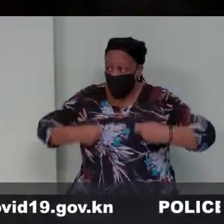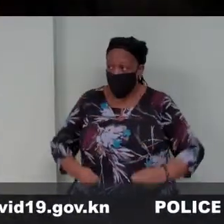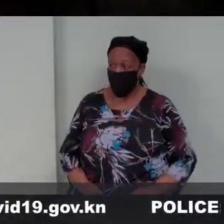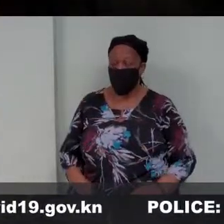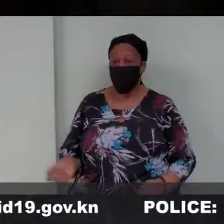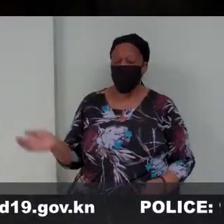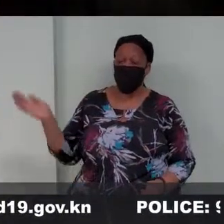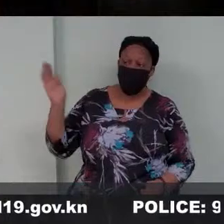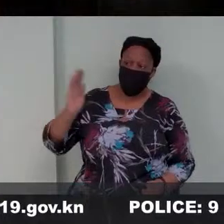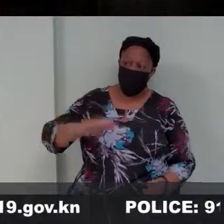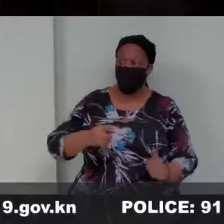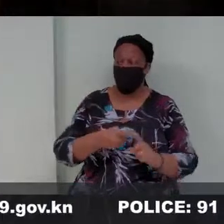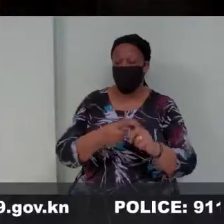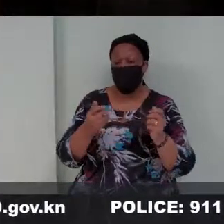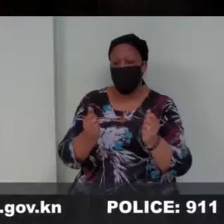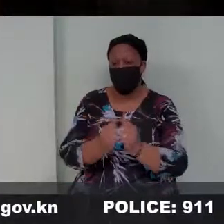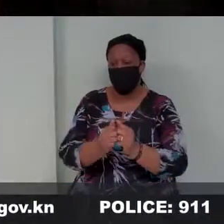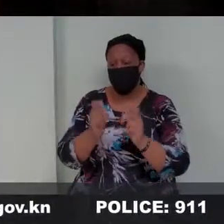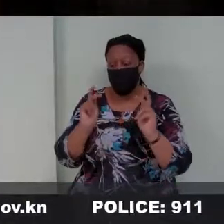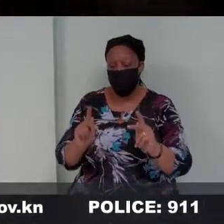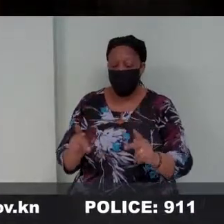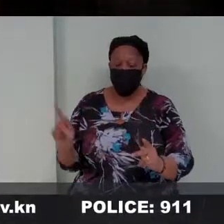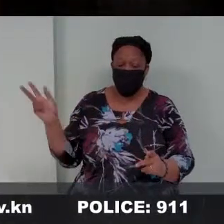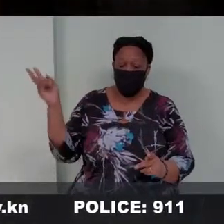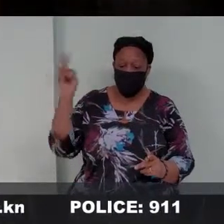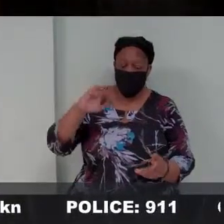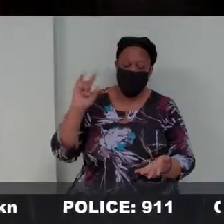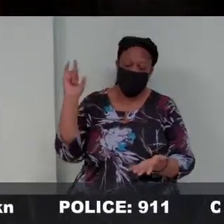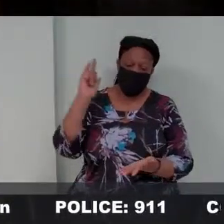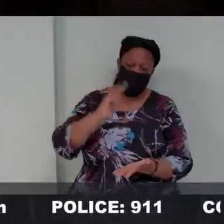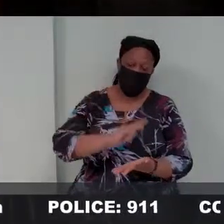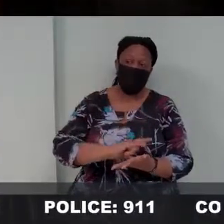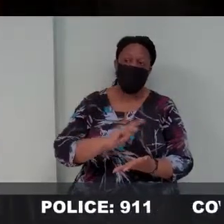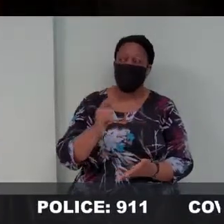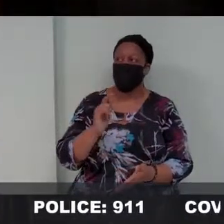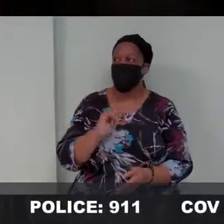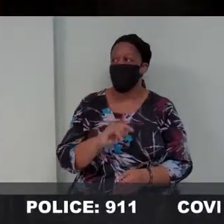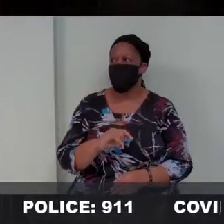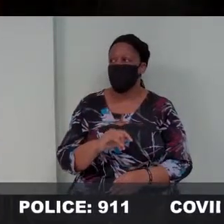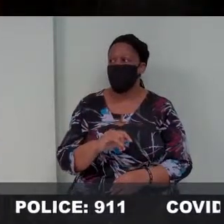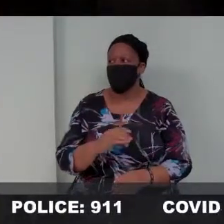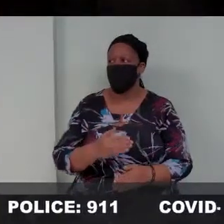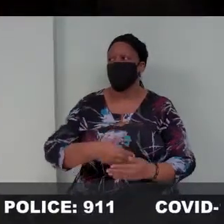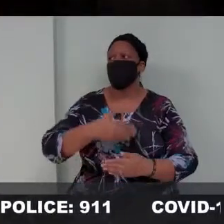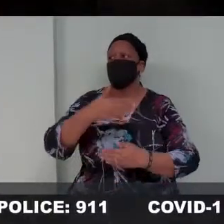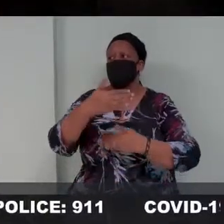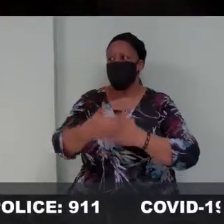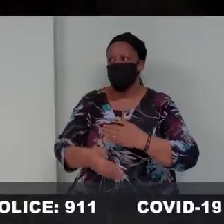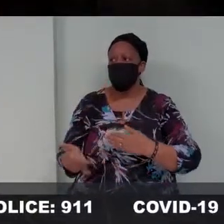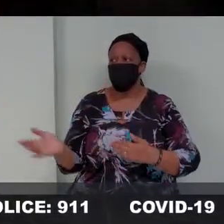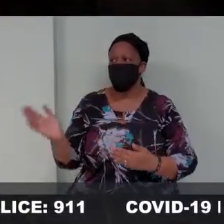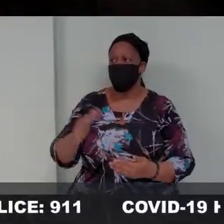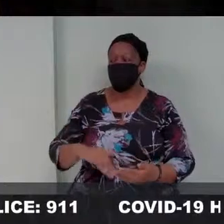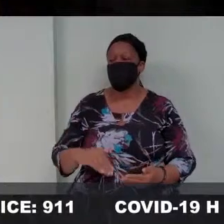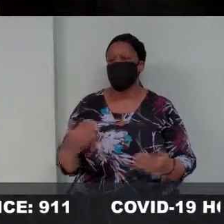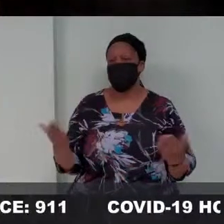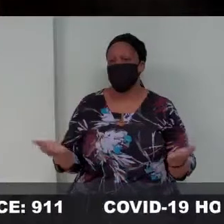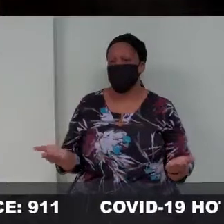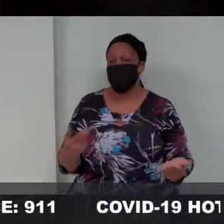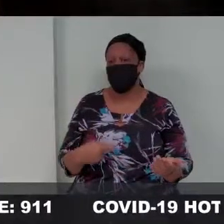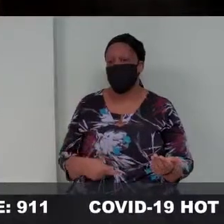coming into contact with tourists or returning nationals after they would have arrived at our